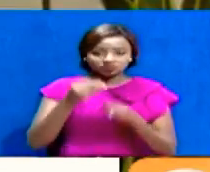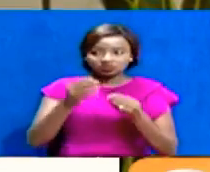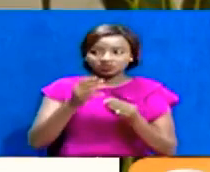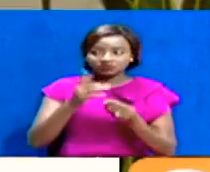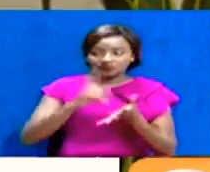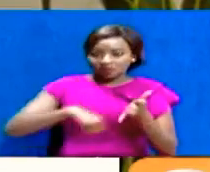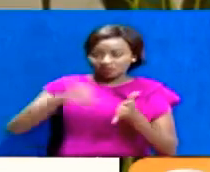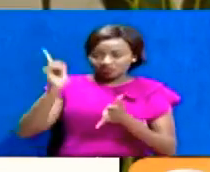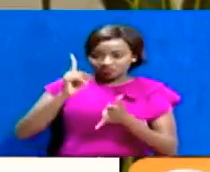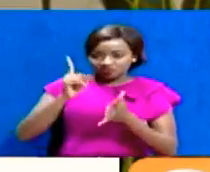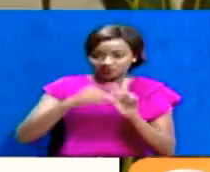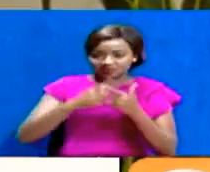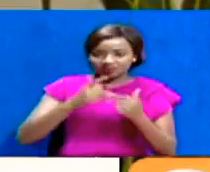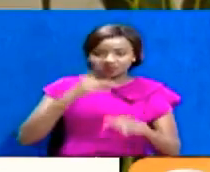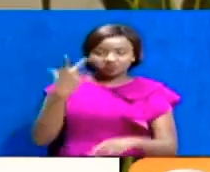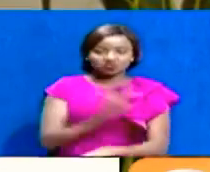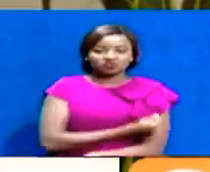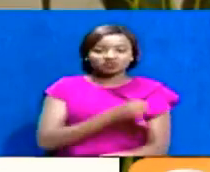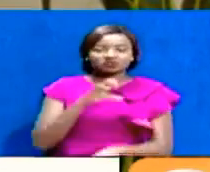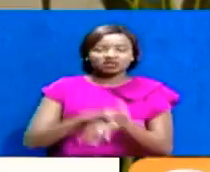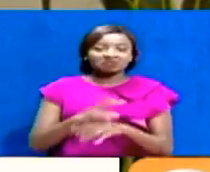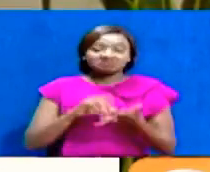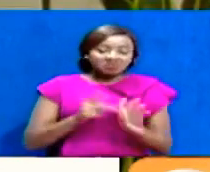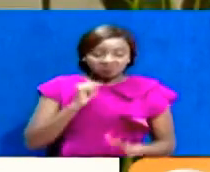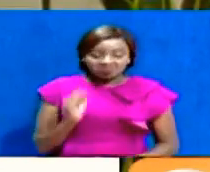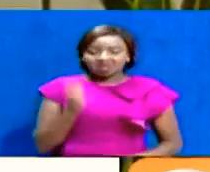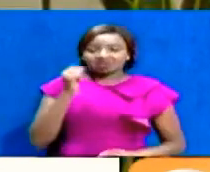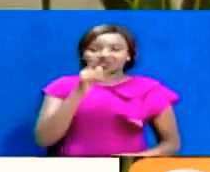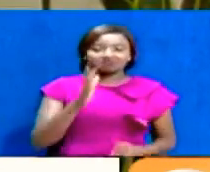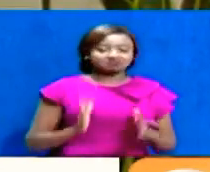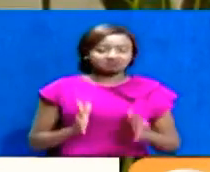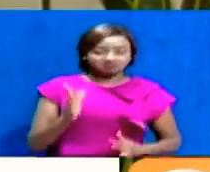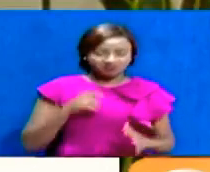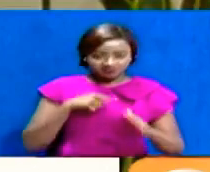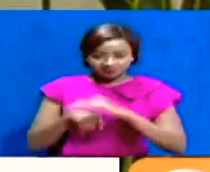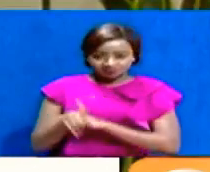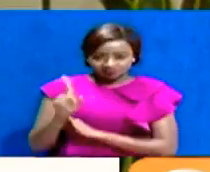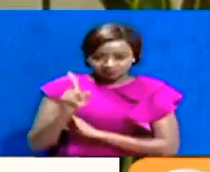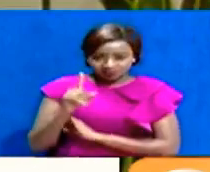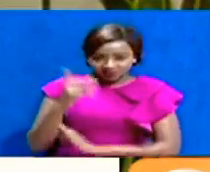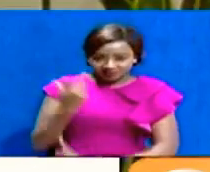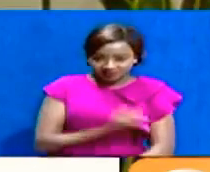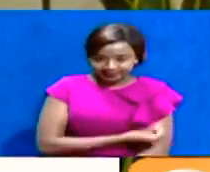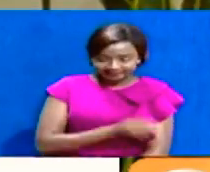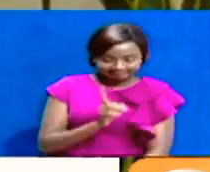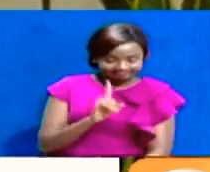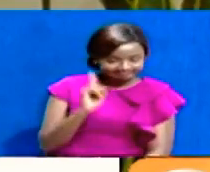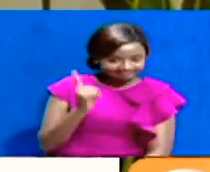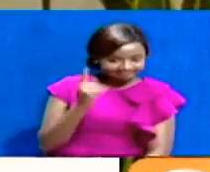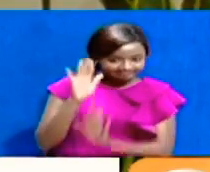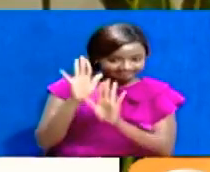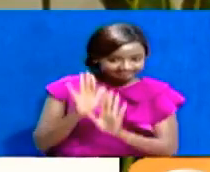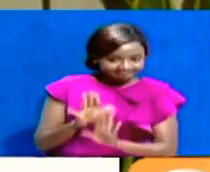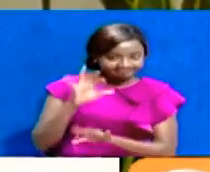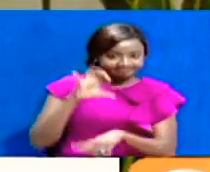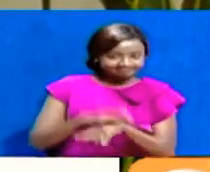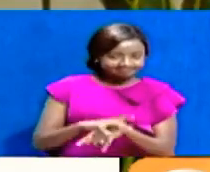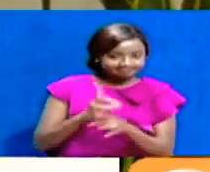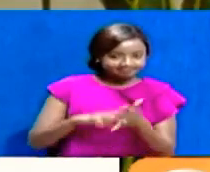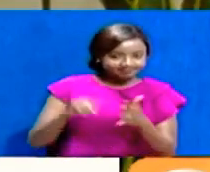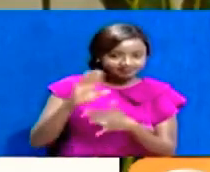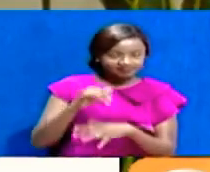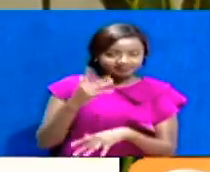and get the vaccine. So you don't just rock up to a vaccination center. It would be prudent for you to have some clearance from your clinician. And when